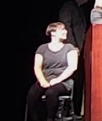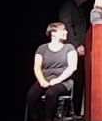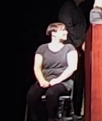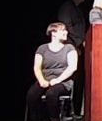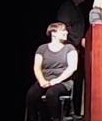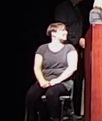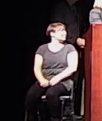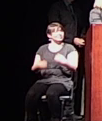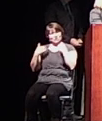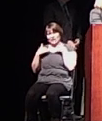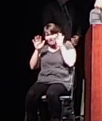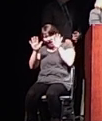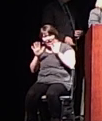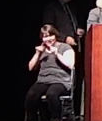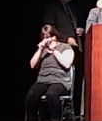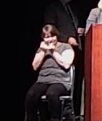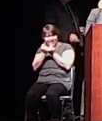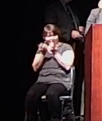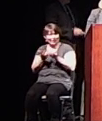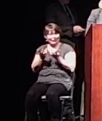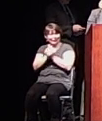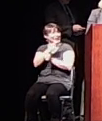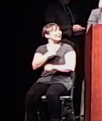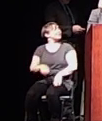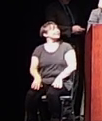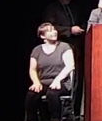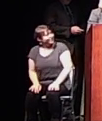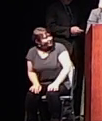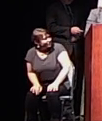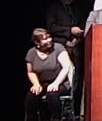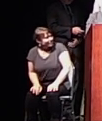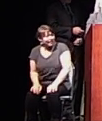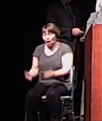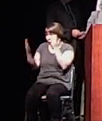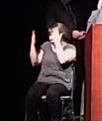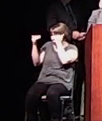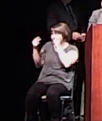You've got quite a team behind you, Rob. I can speak better on Monday than I did just now.